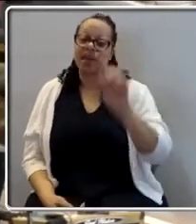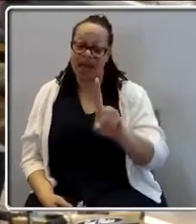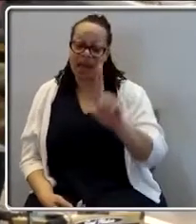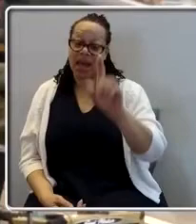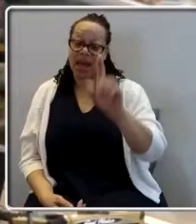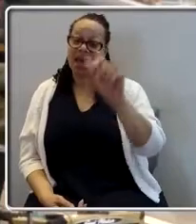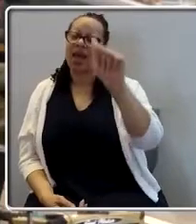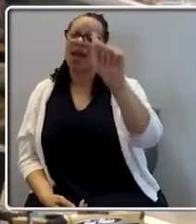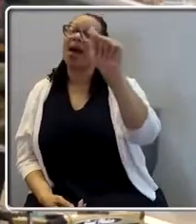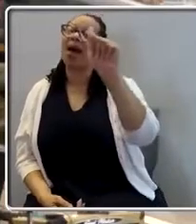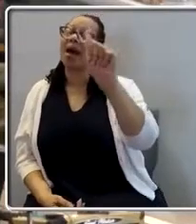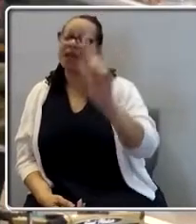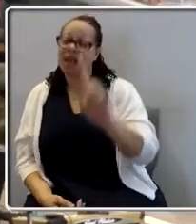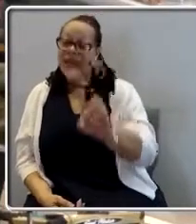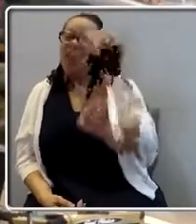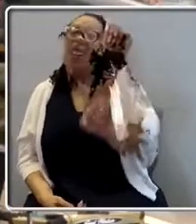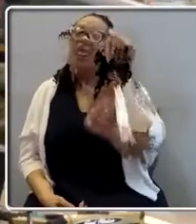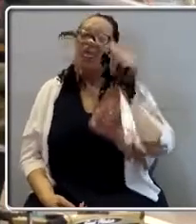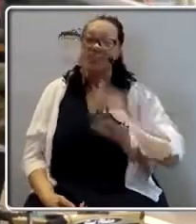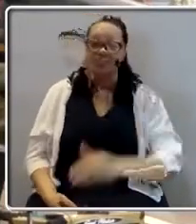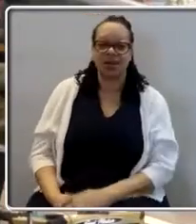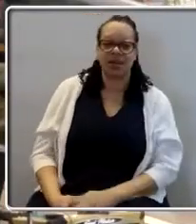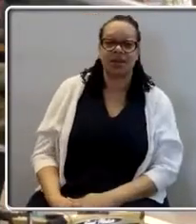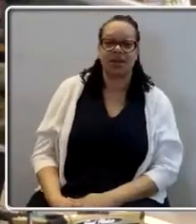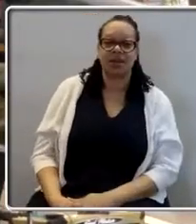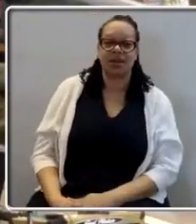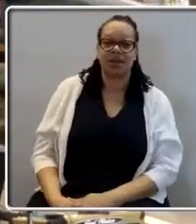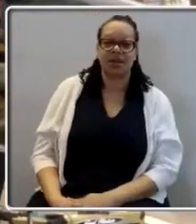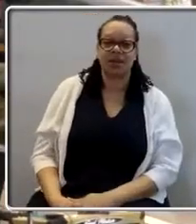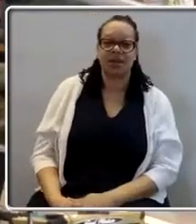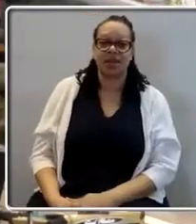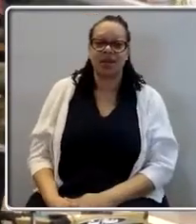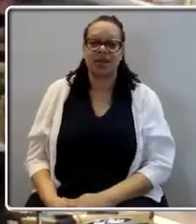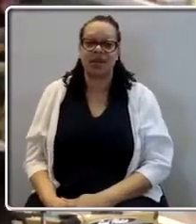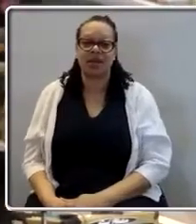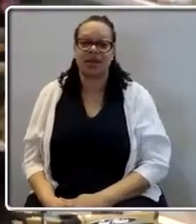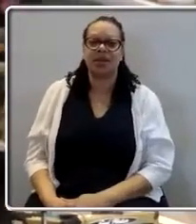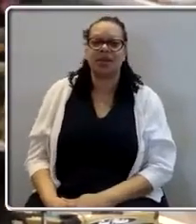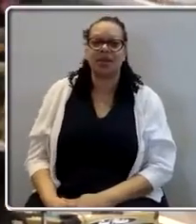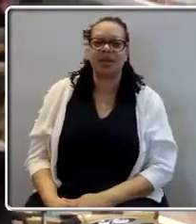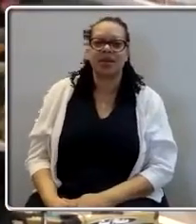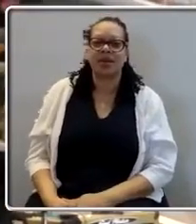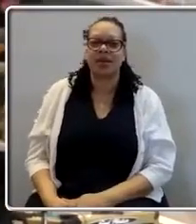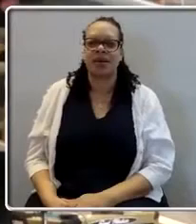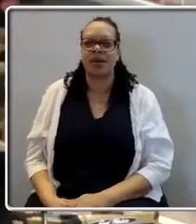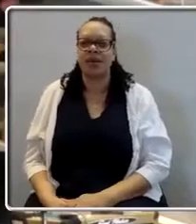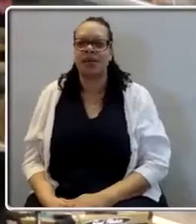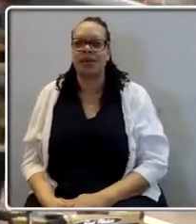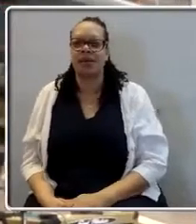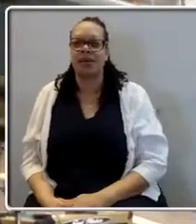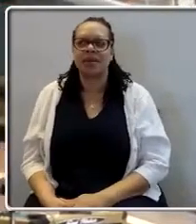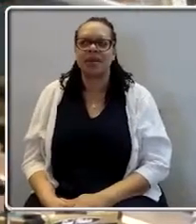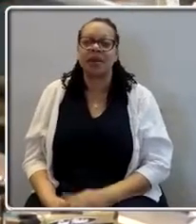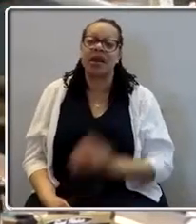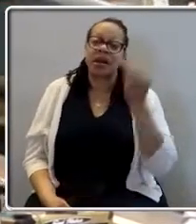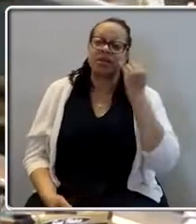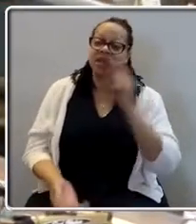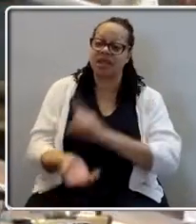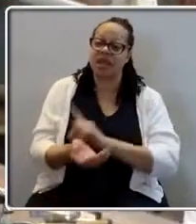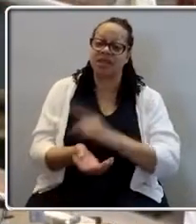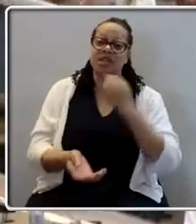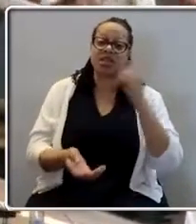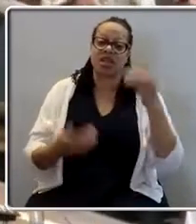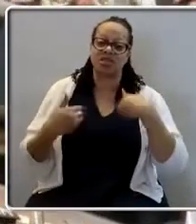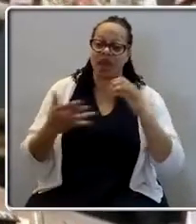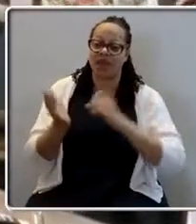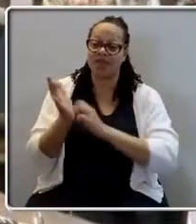la, la, la. So, Mr. Doctor, you say I have cancer, but